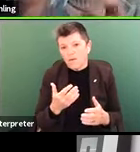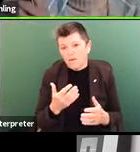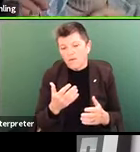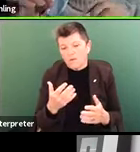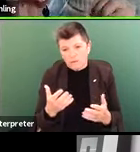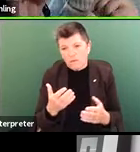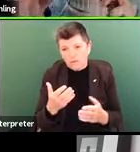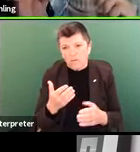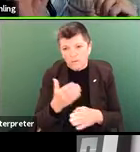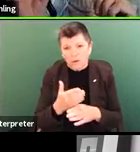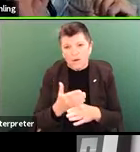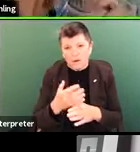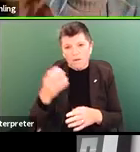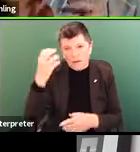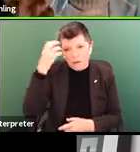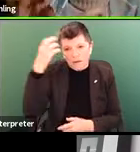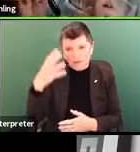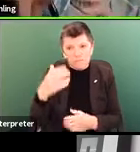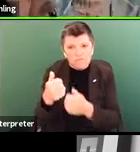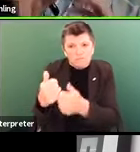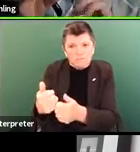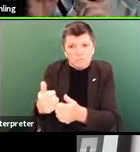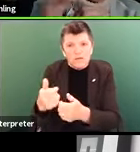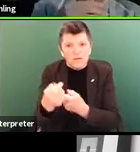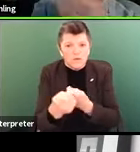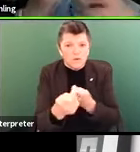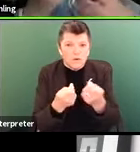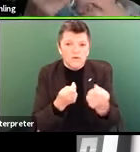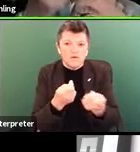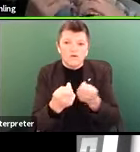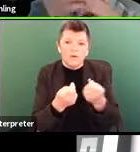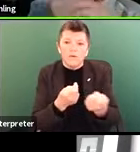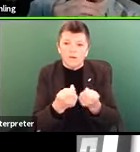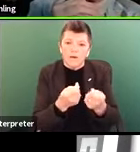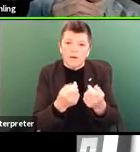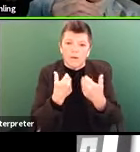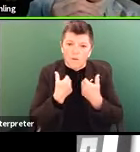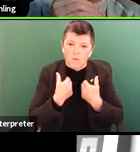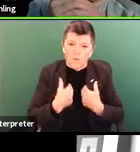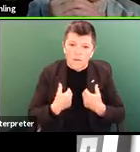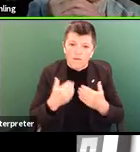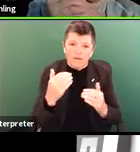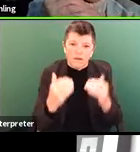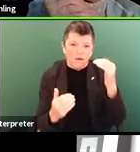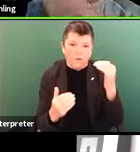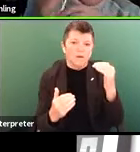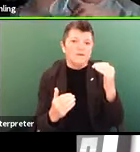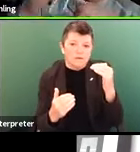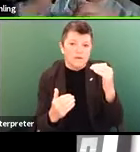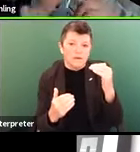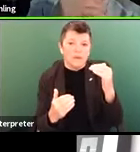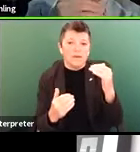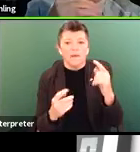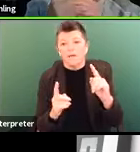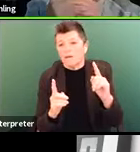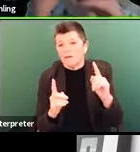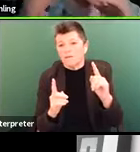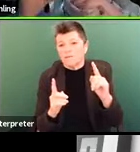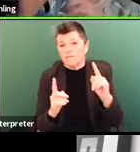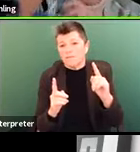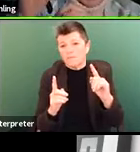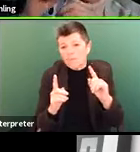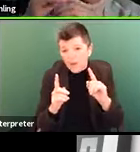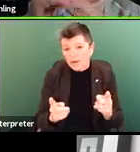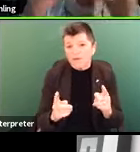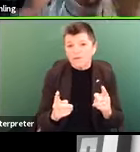work for to control the wealth inequality. But just